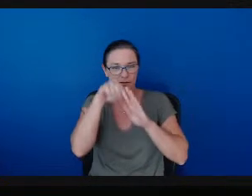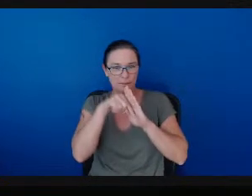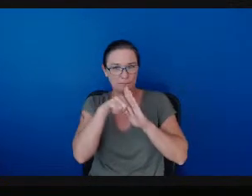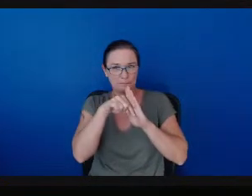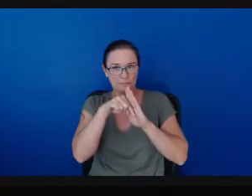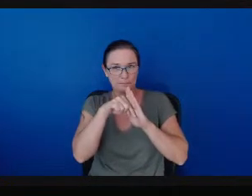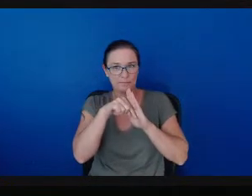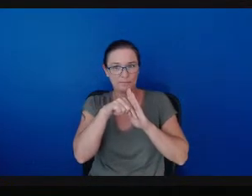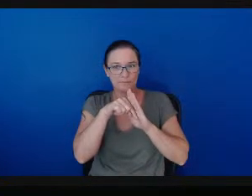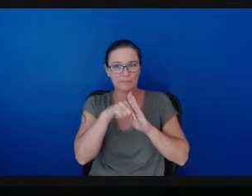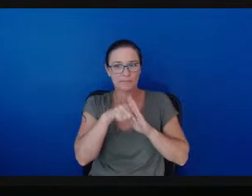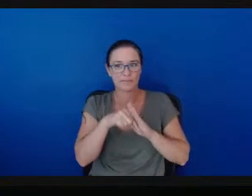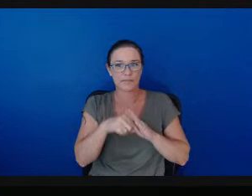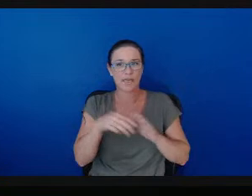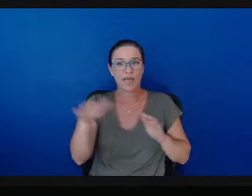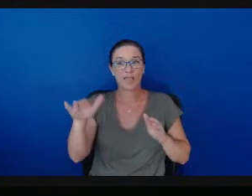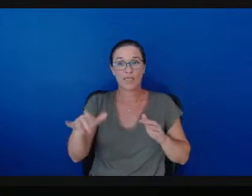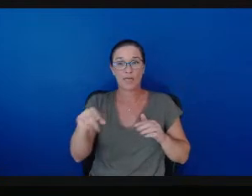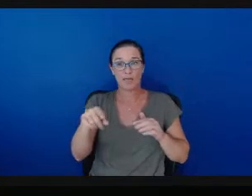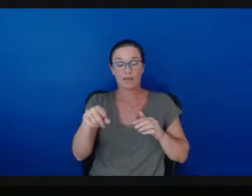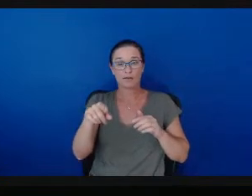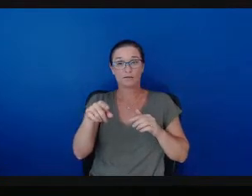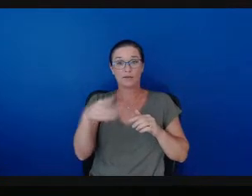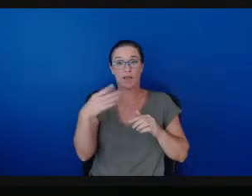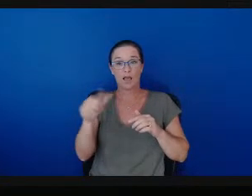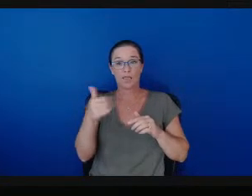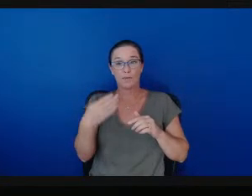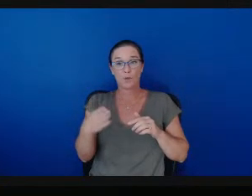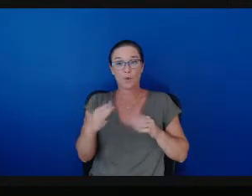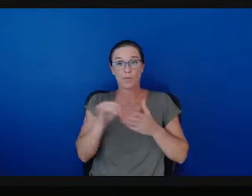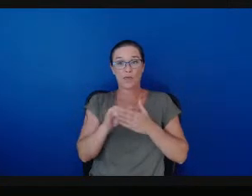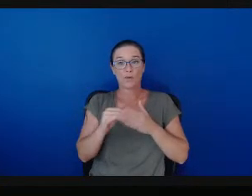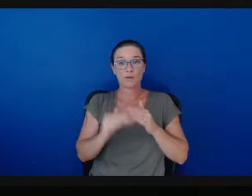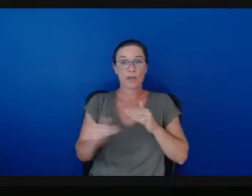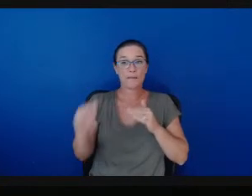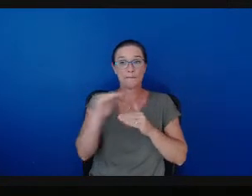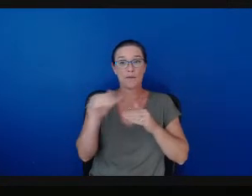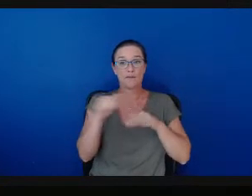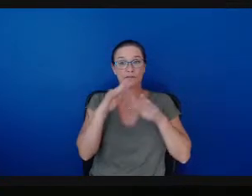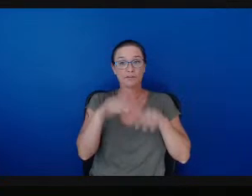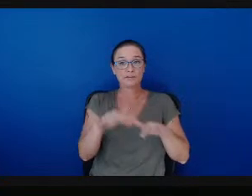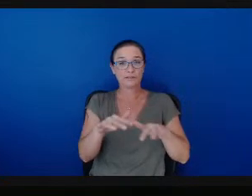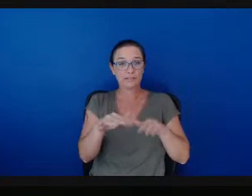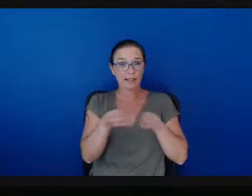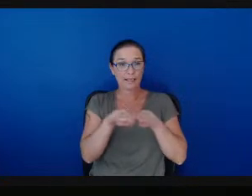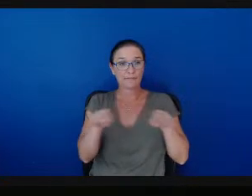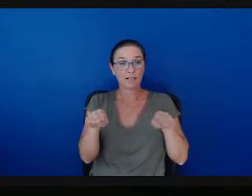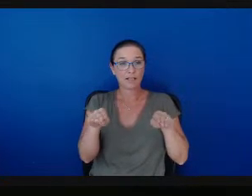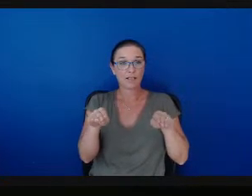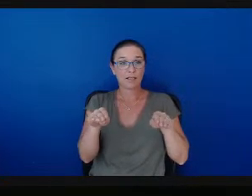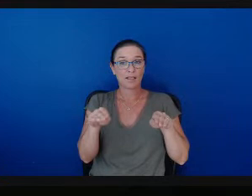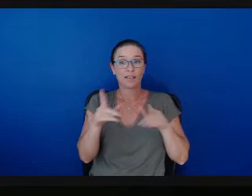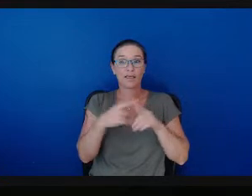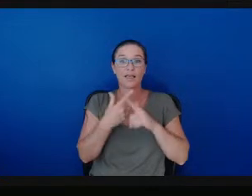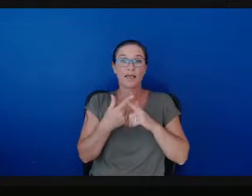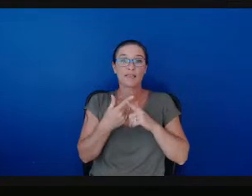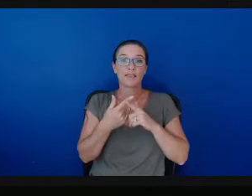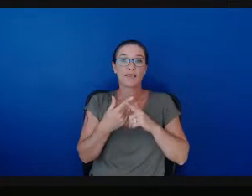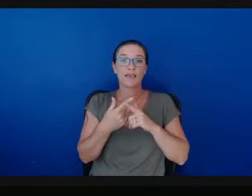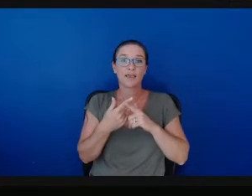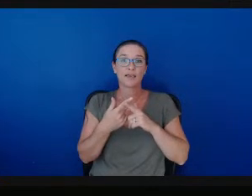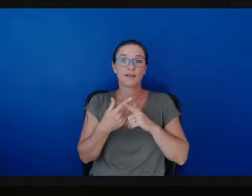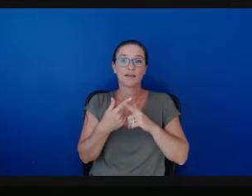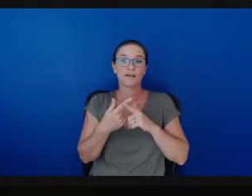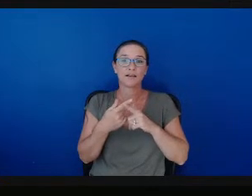This one was actually above sea level, down all the way down in here. And then finally the one over here. Right?